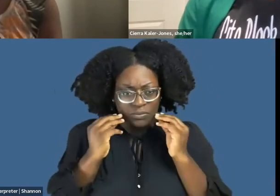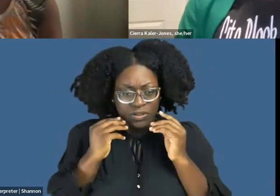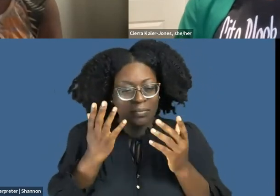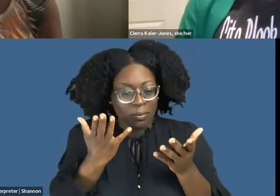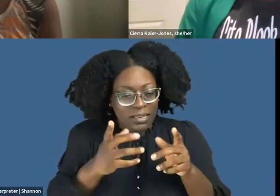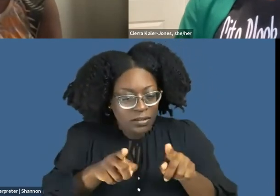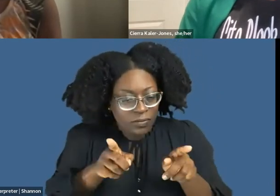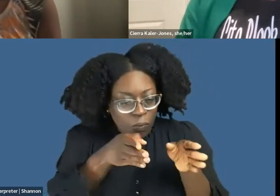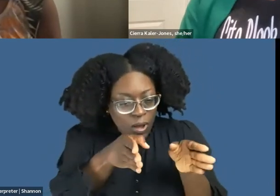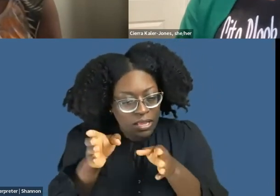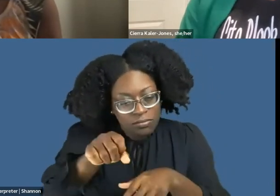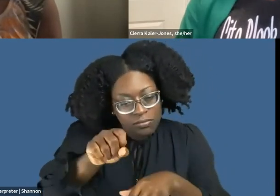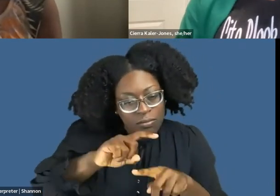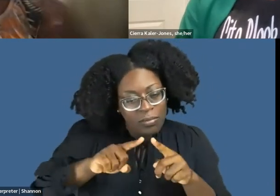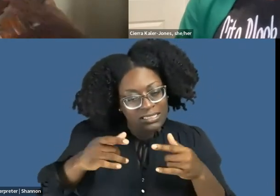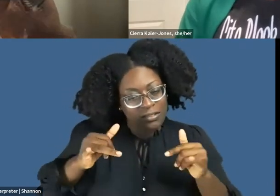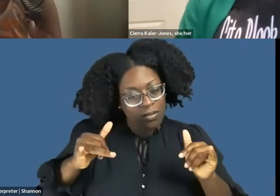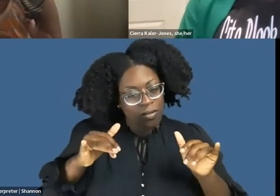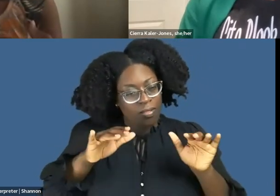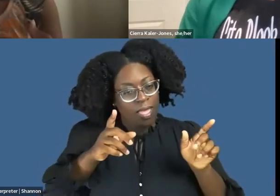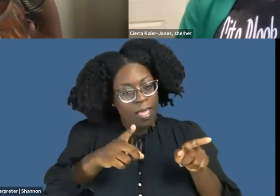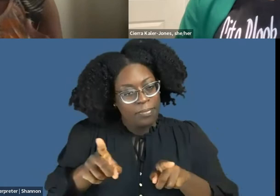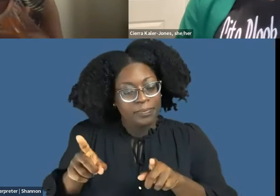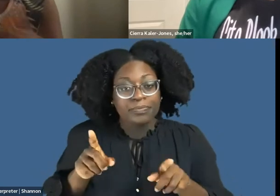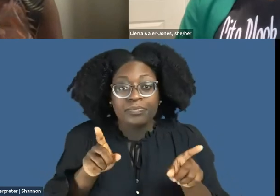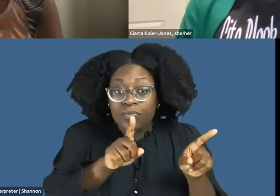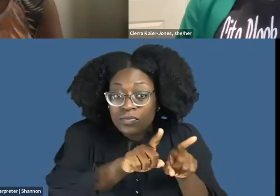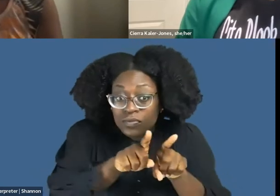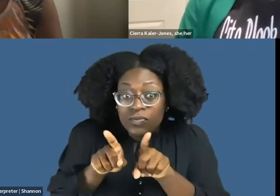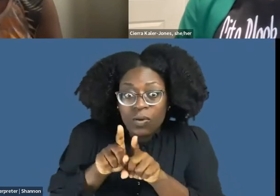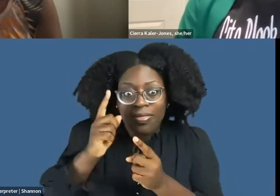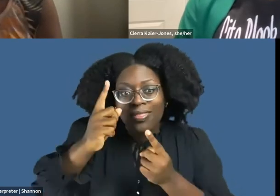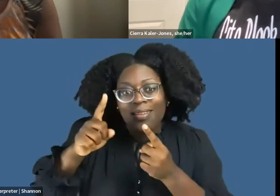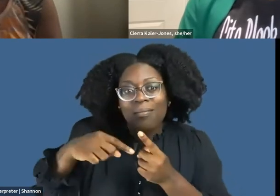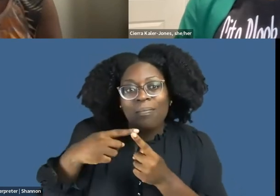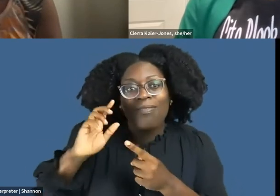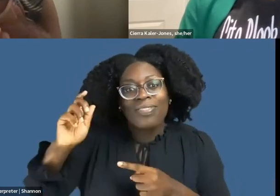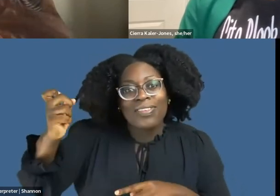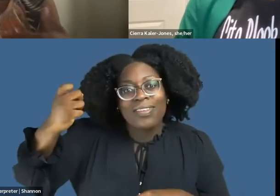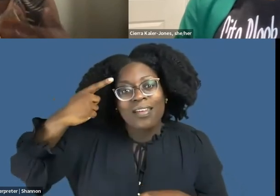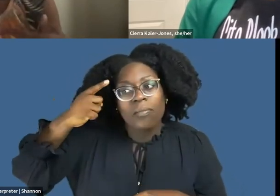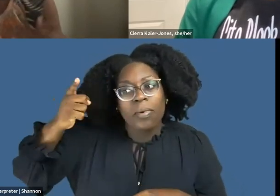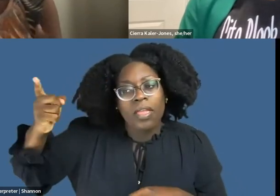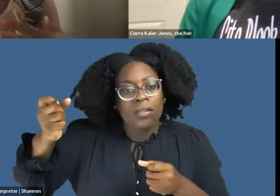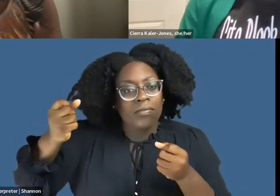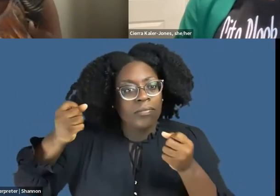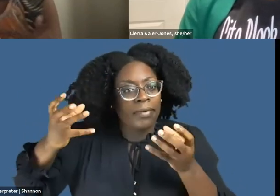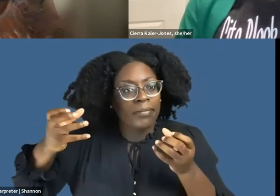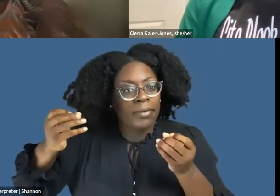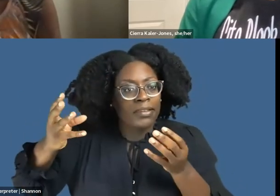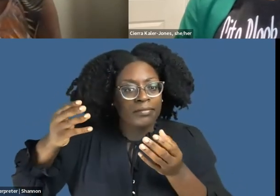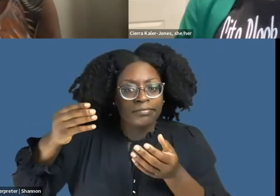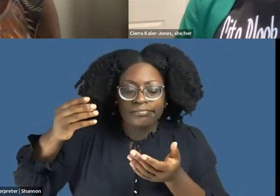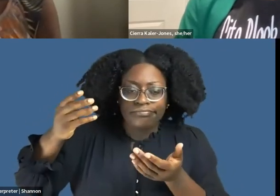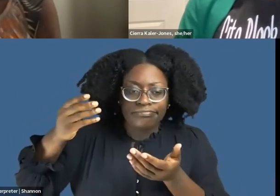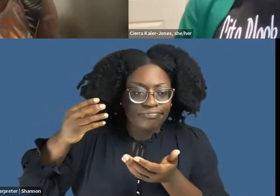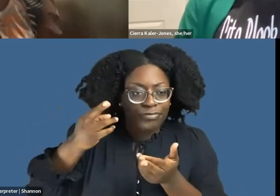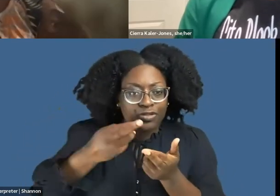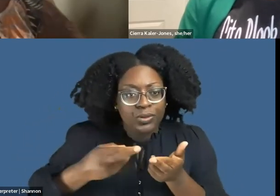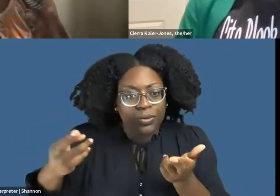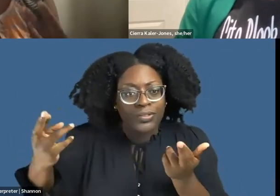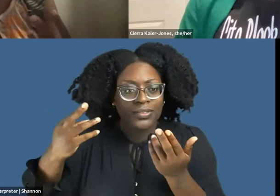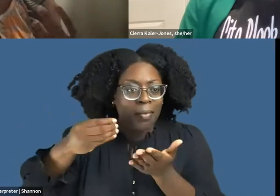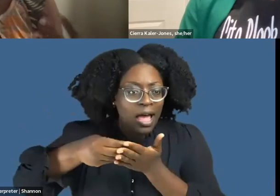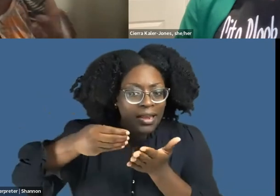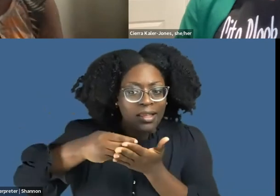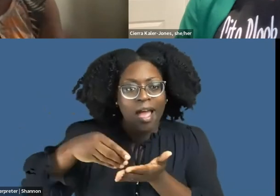many resources to tracking these women for so long, right? And how might that help us understand